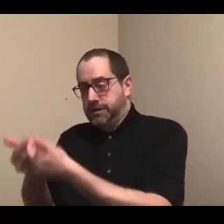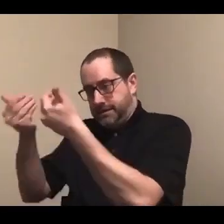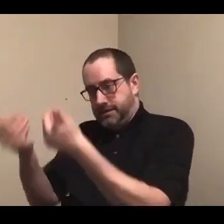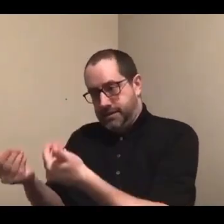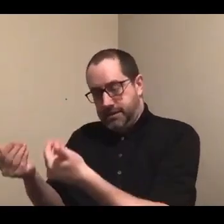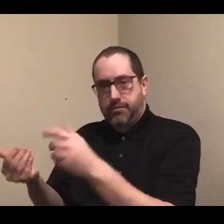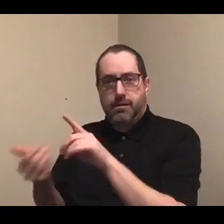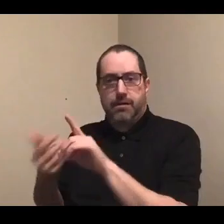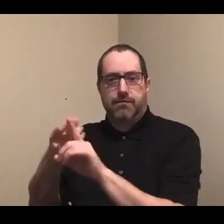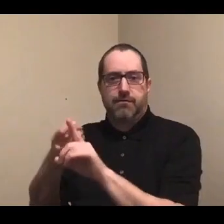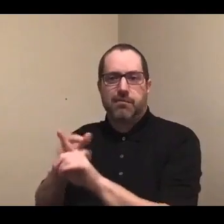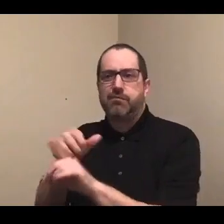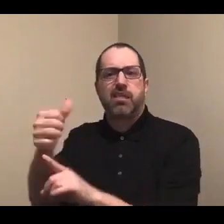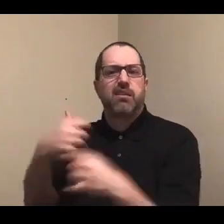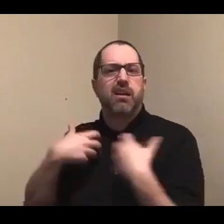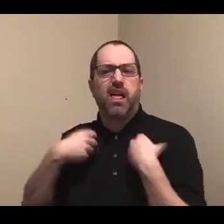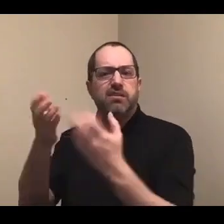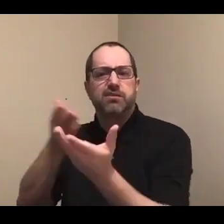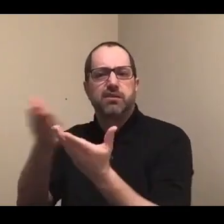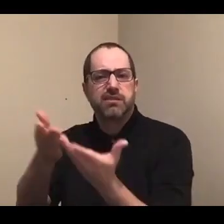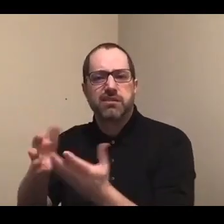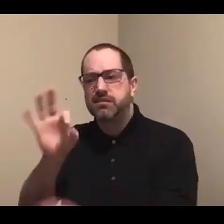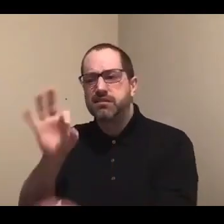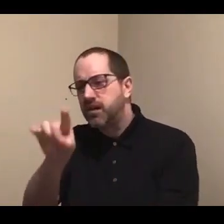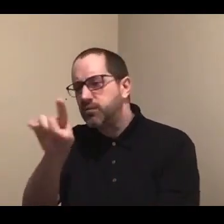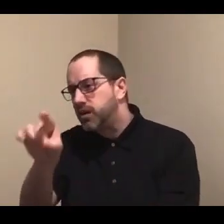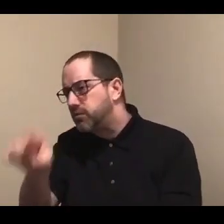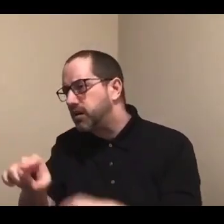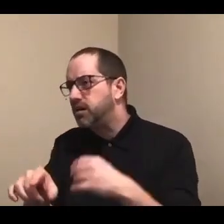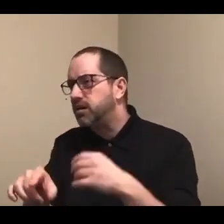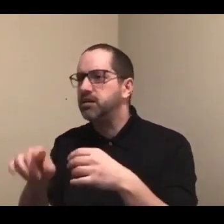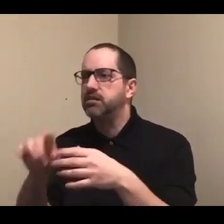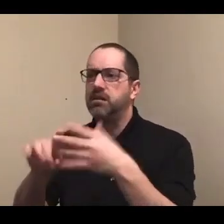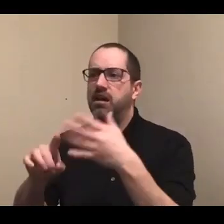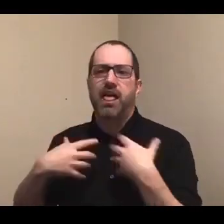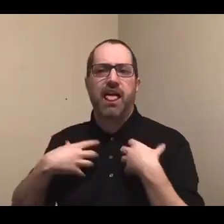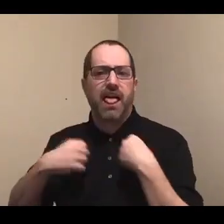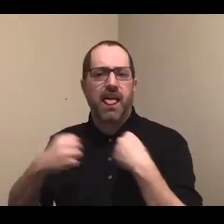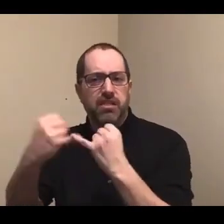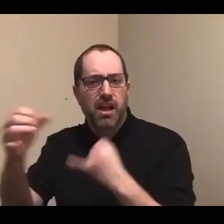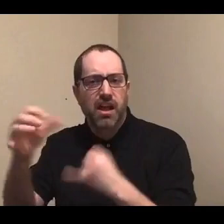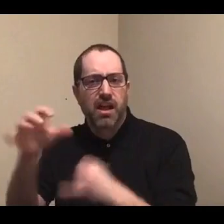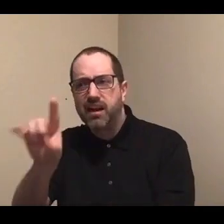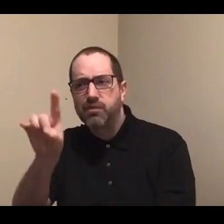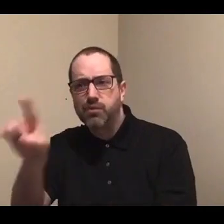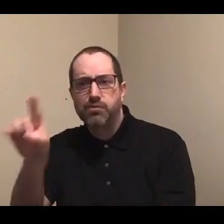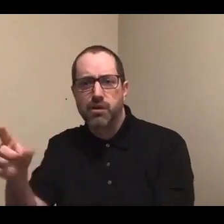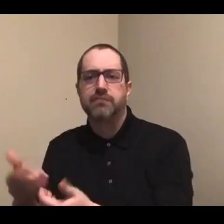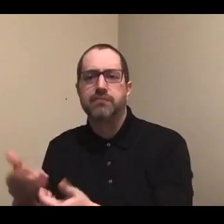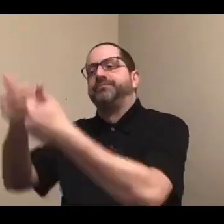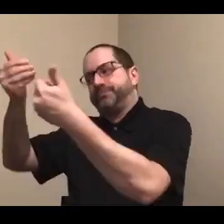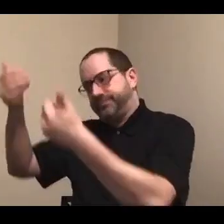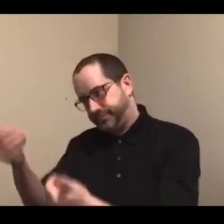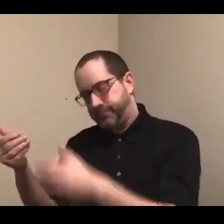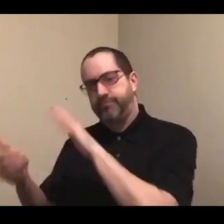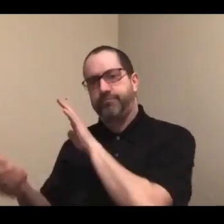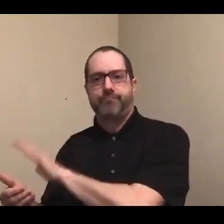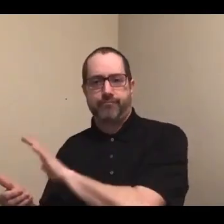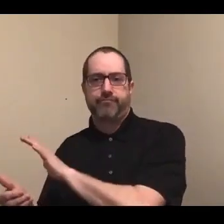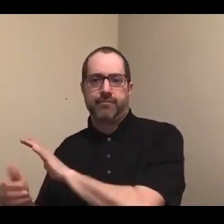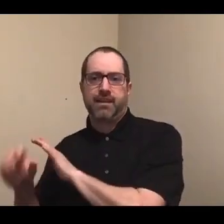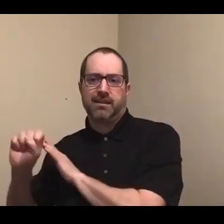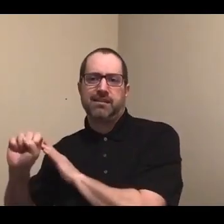its other health services such as 911 or Healthline 811 in order to protect those critical